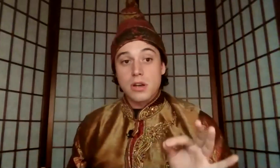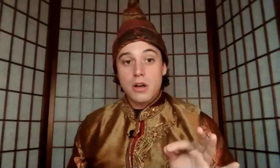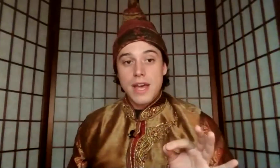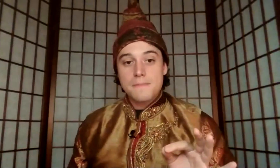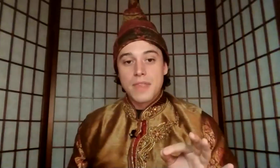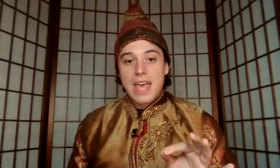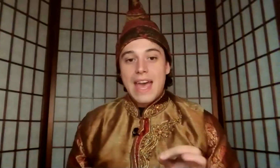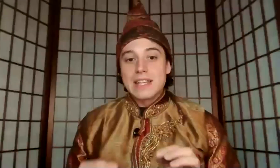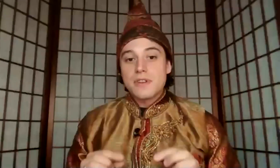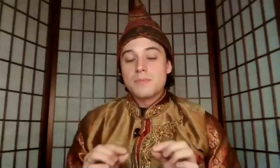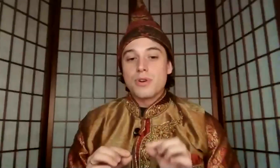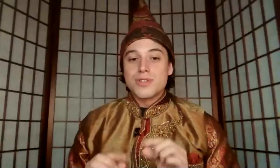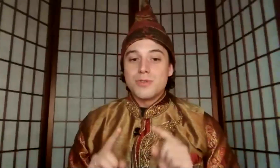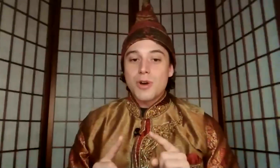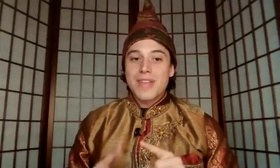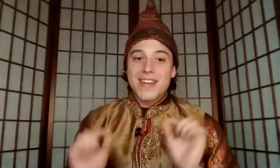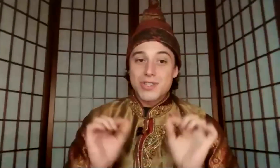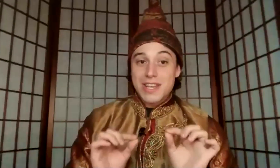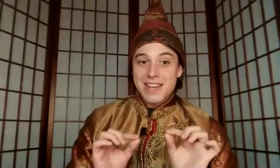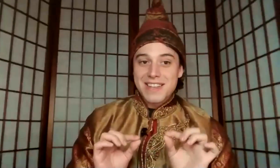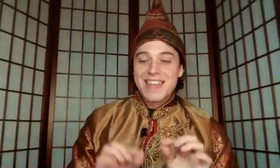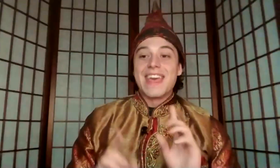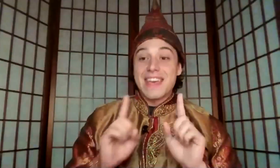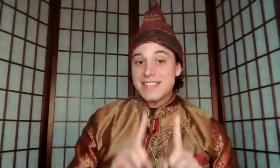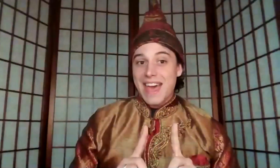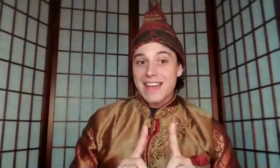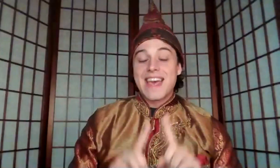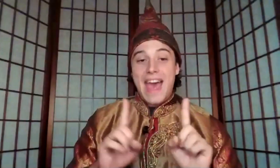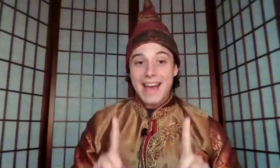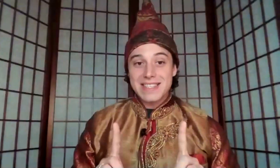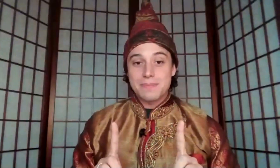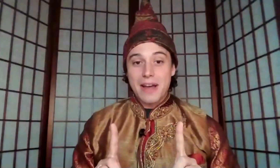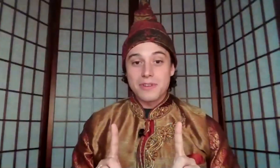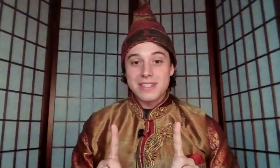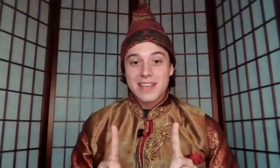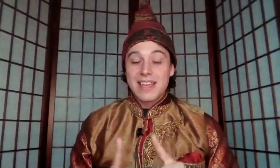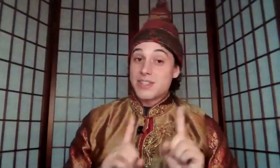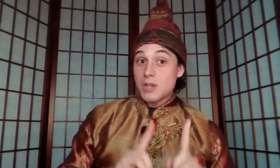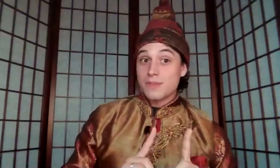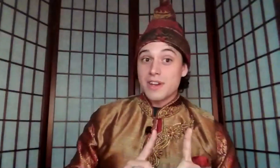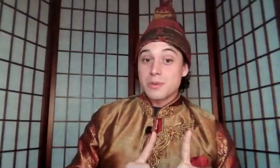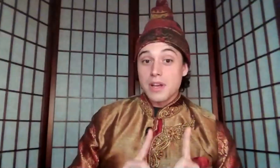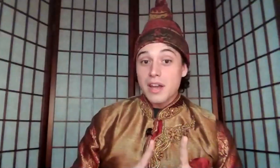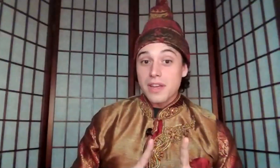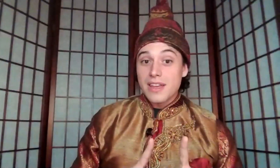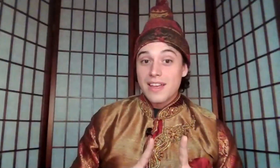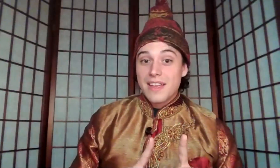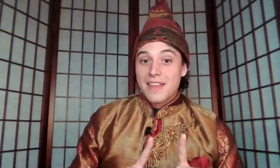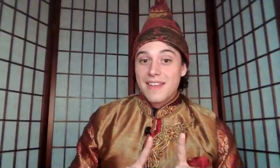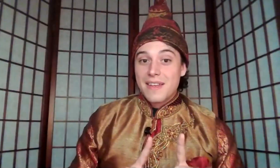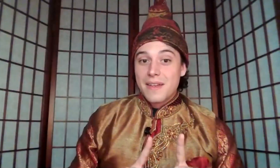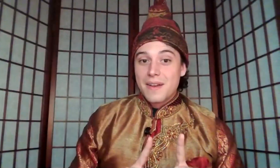and to recall that. And it's very important to know that a cheetah is a cat, has its boundaries, is also very super